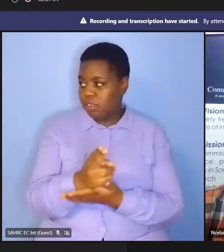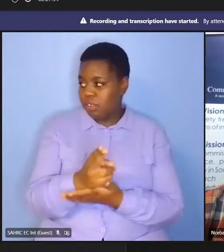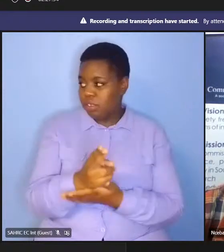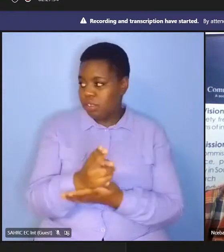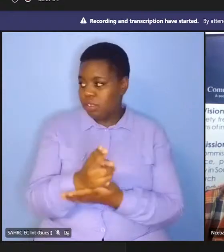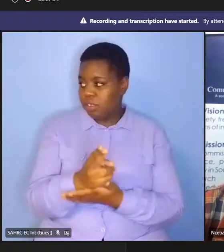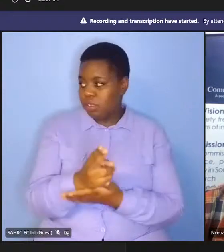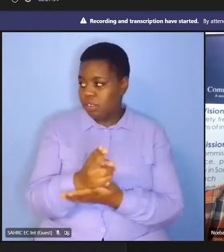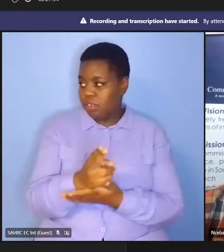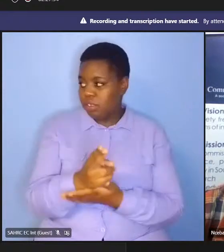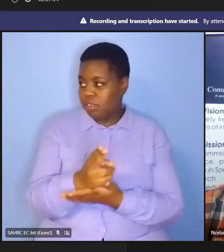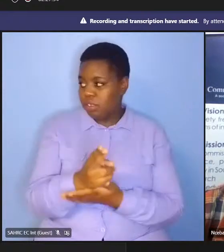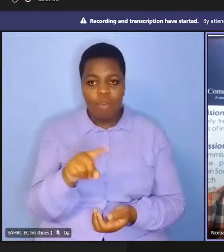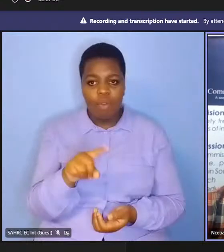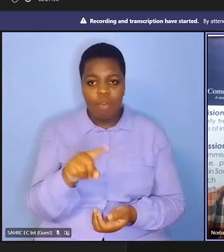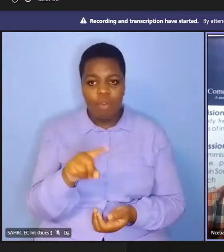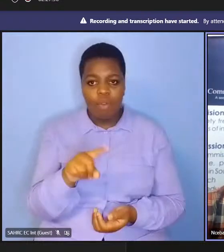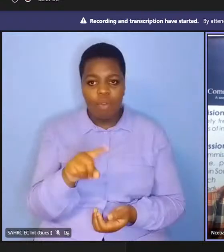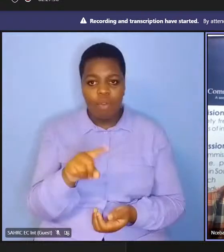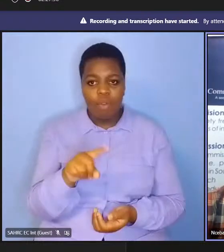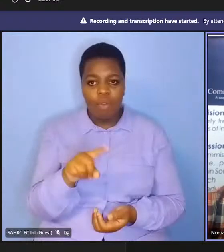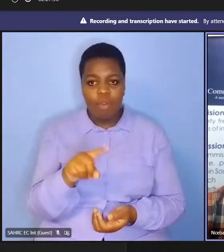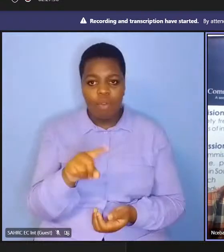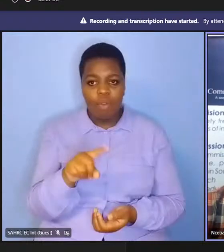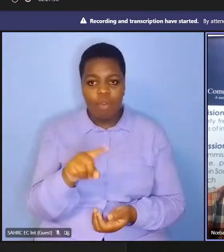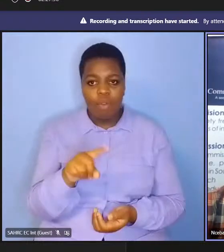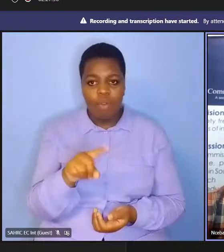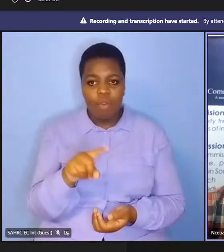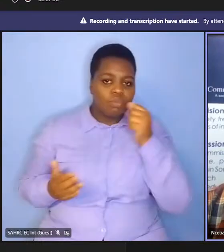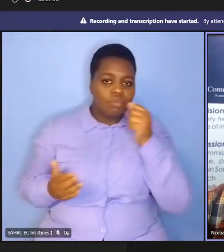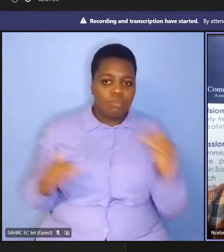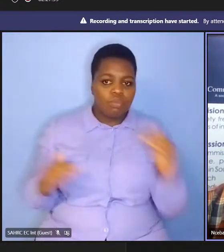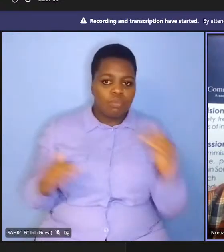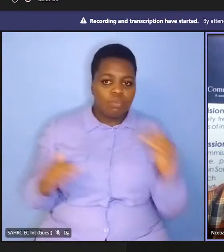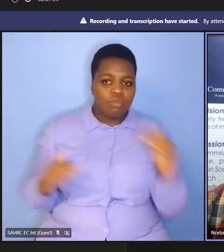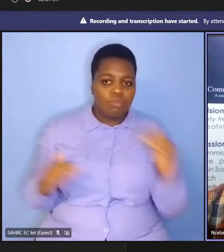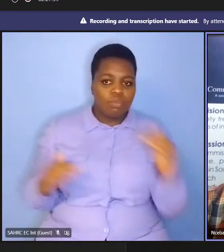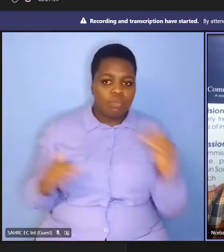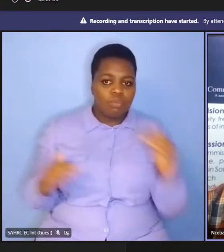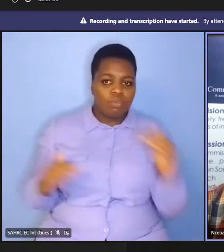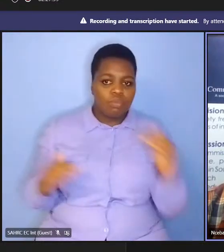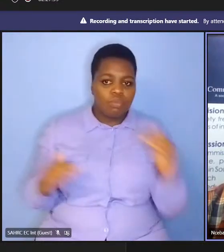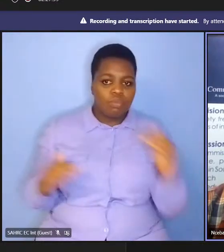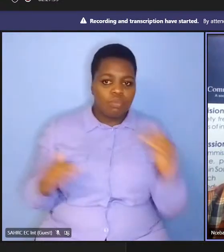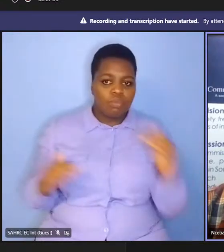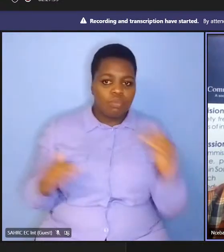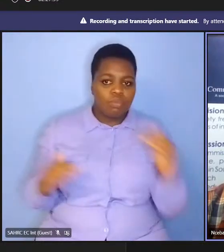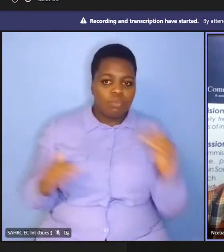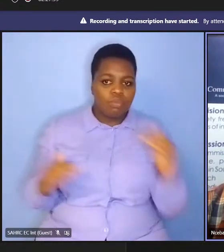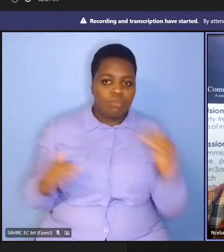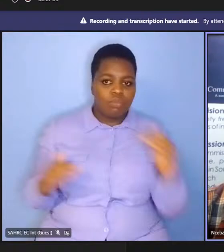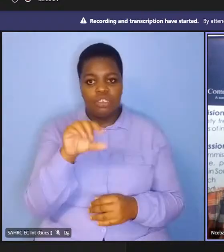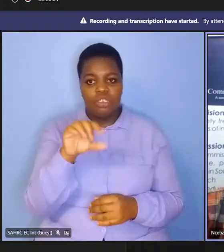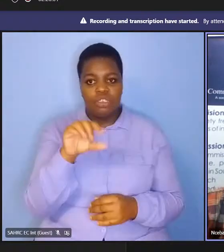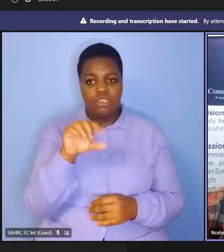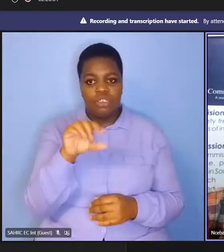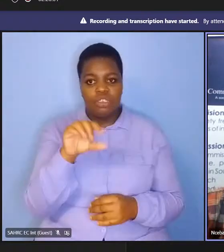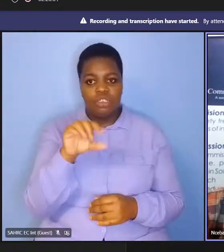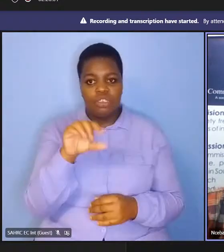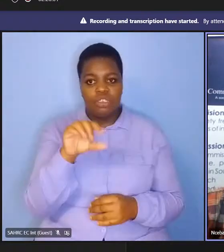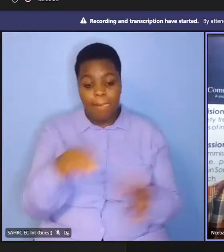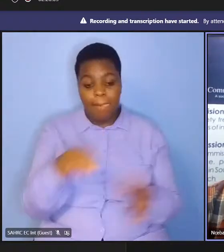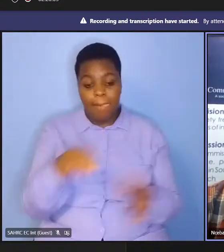In terms of the mandate of the Commission for Gender Equality, CGE is one of the Chapter 9